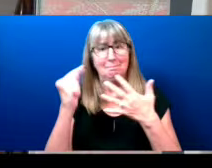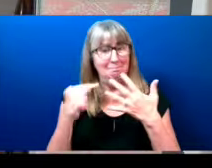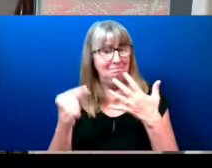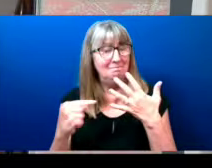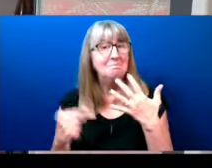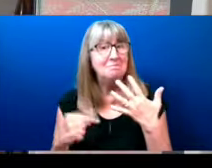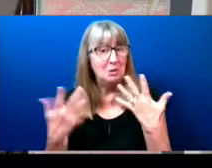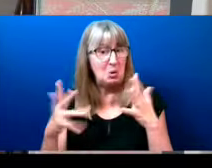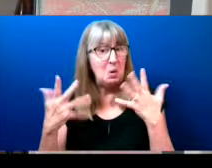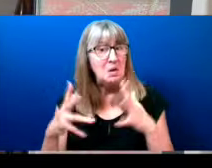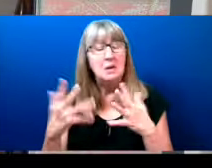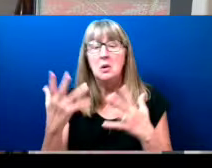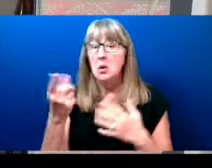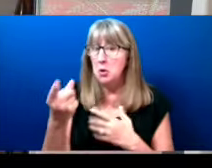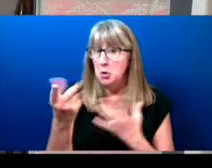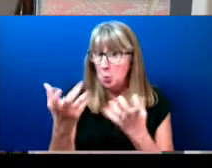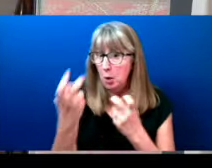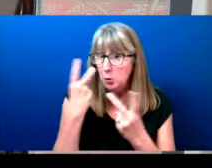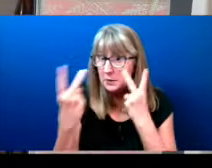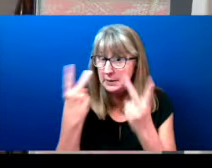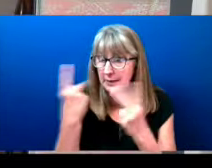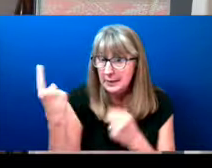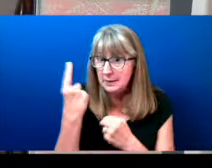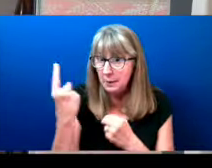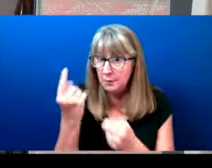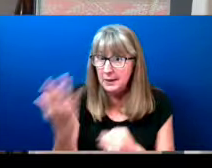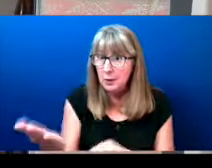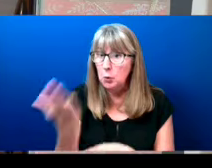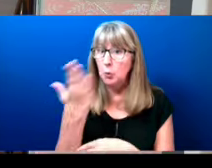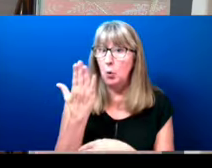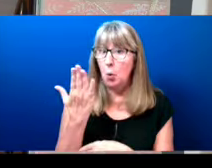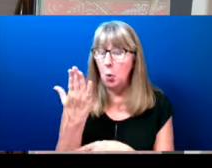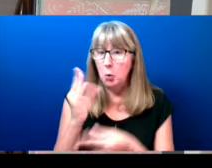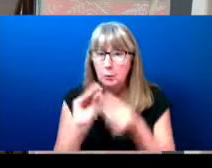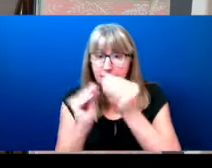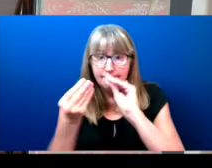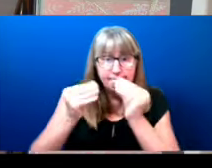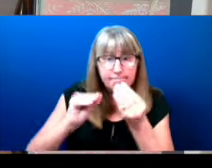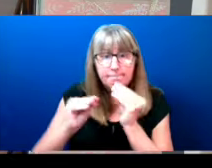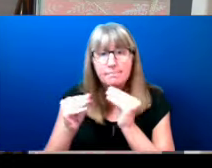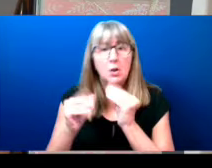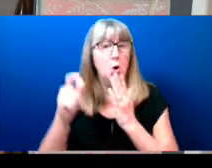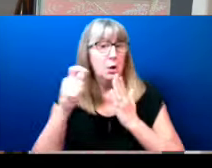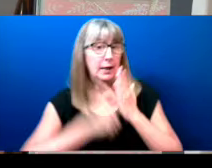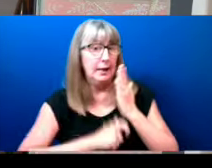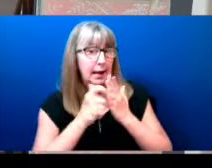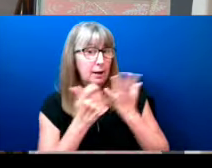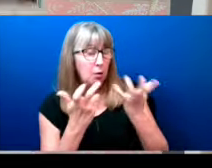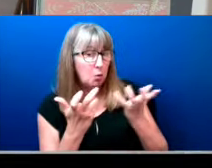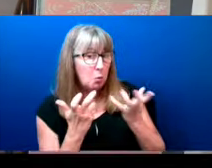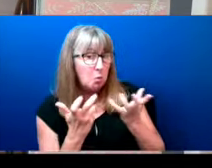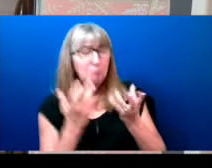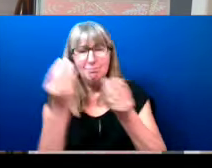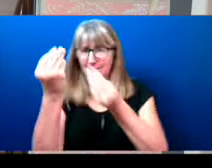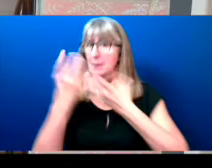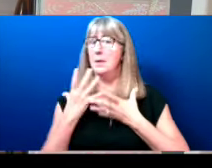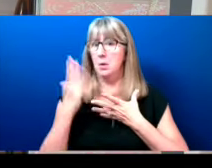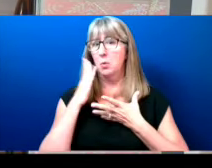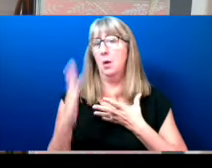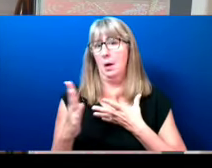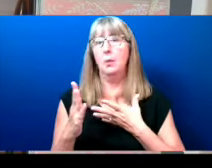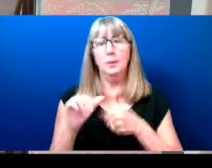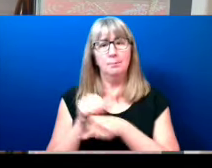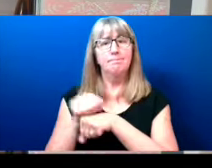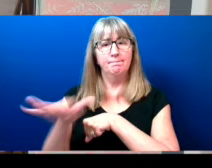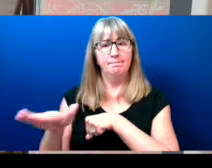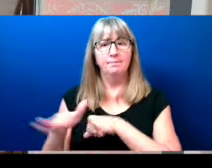with much of this. So if you want to see something up close, just let me know. Or if you want a catalog, again, just let me